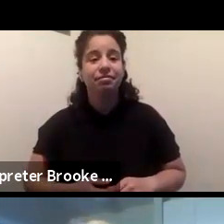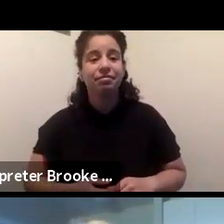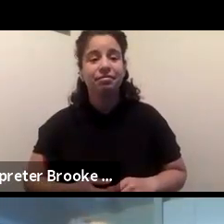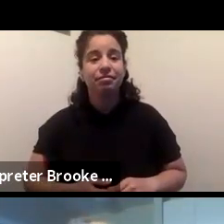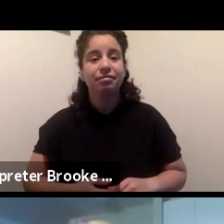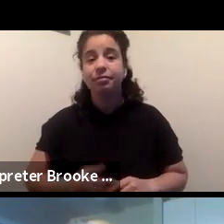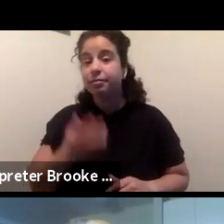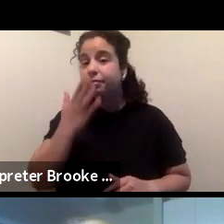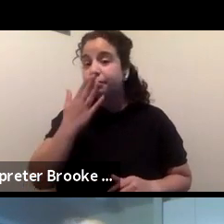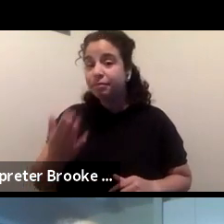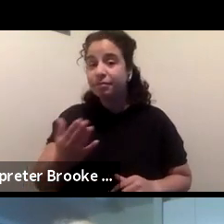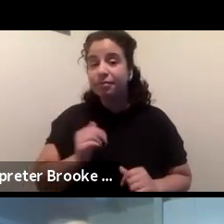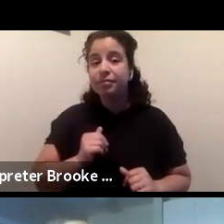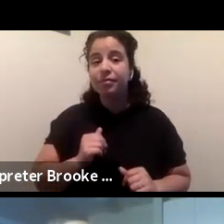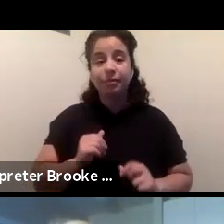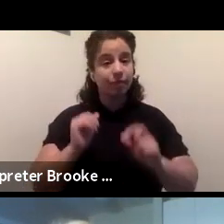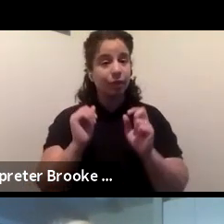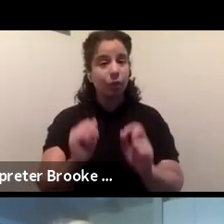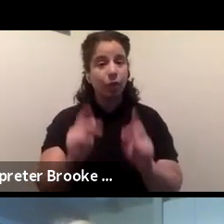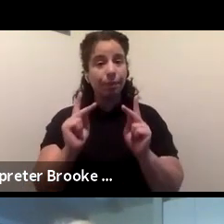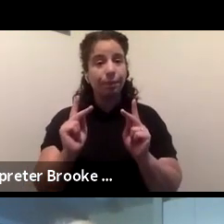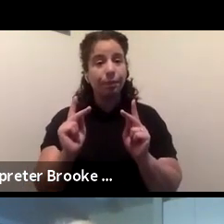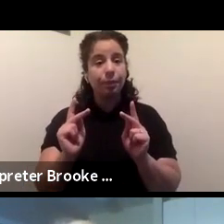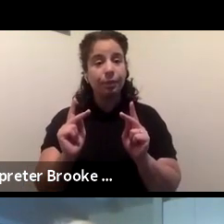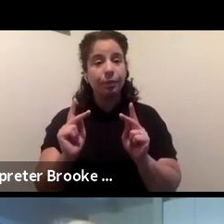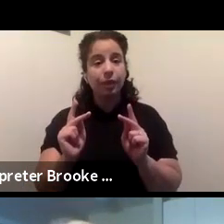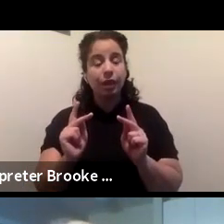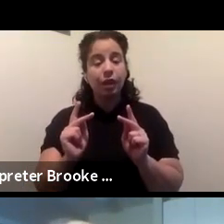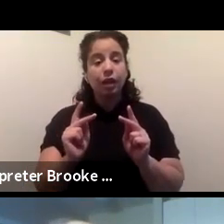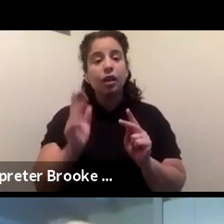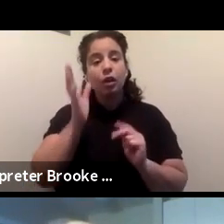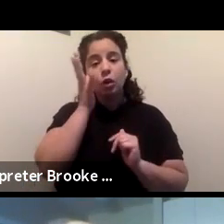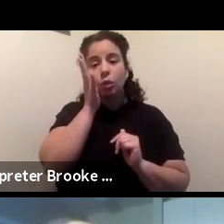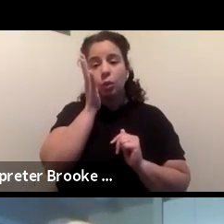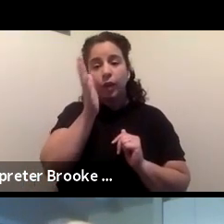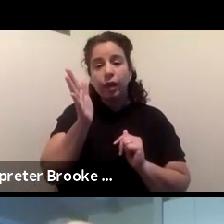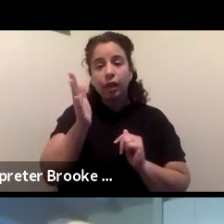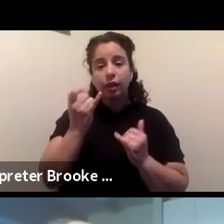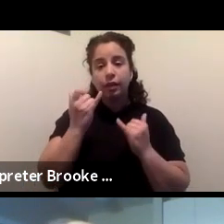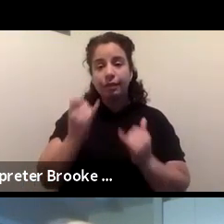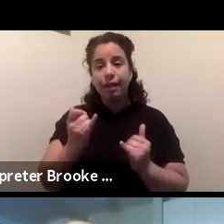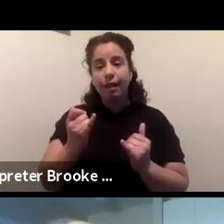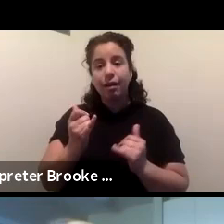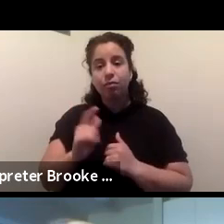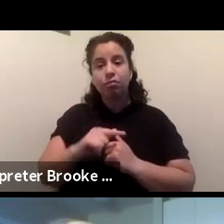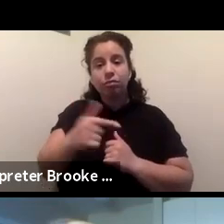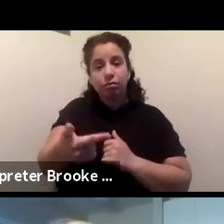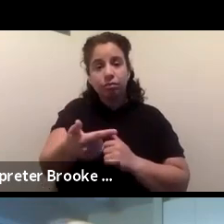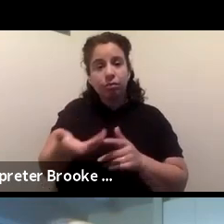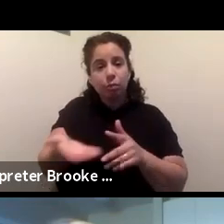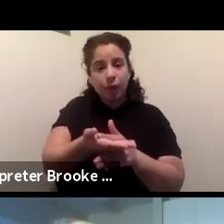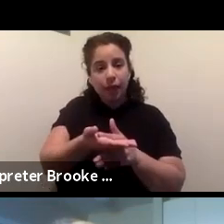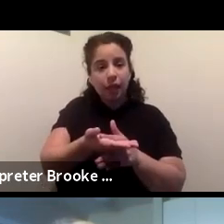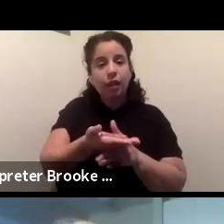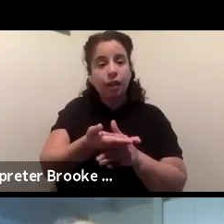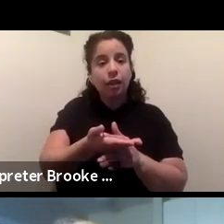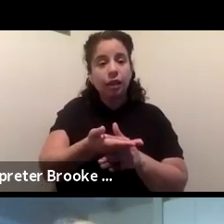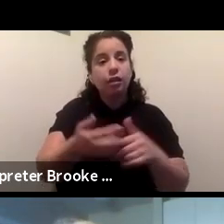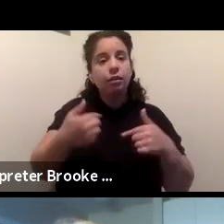Thank you. All right, so we're gonna shift into break. I'm gonna lead us